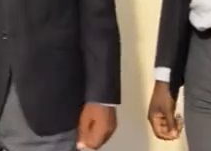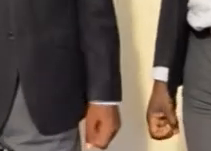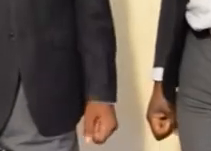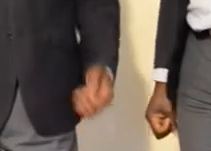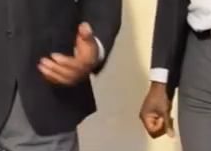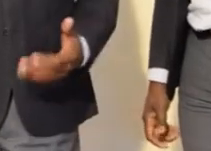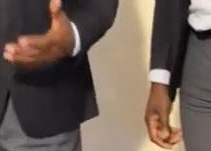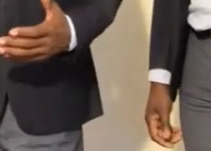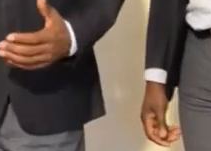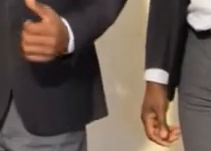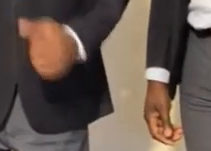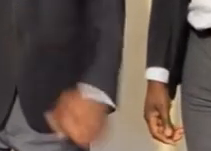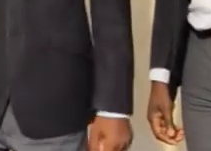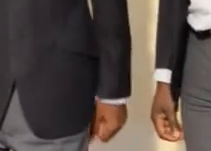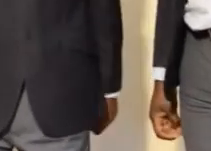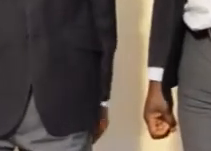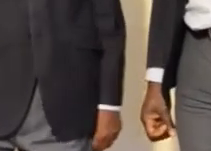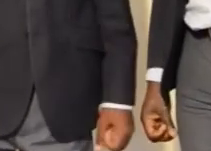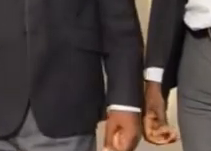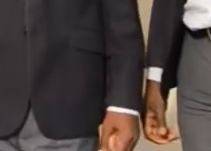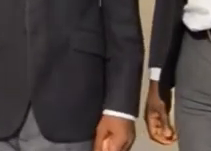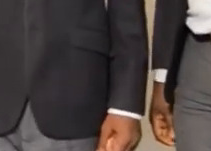Ie Wafa Pum Chinji Ko,